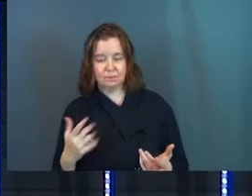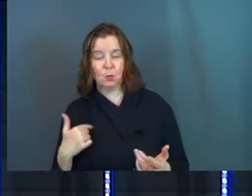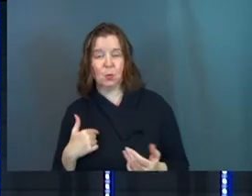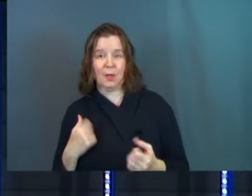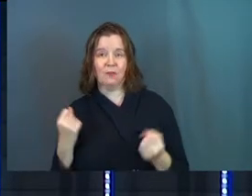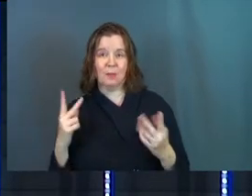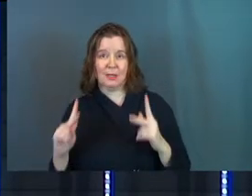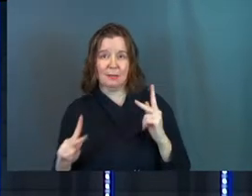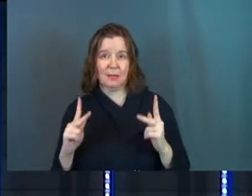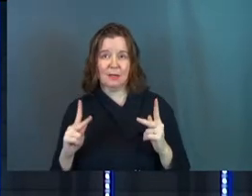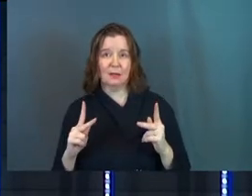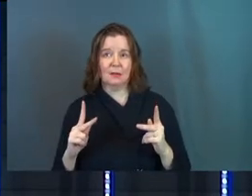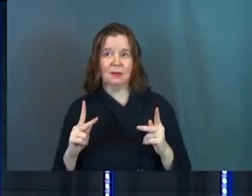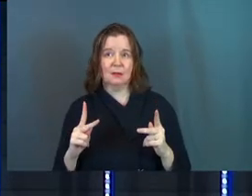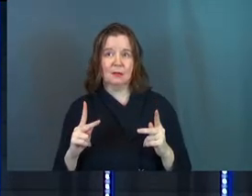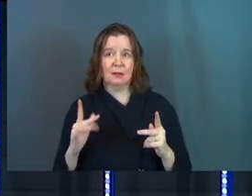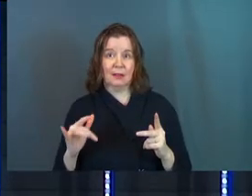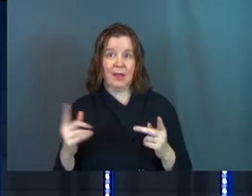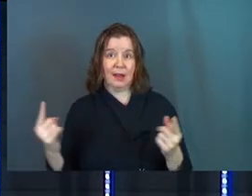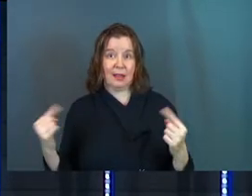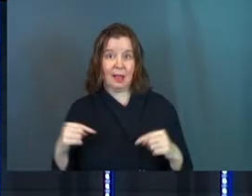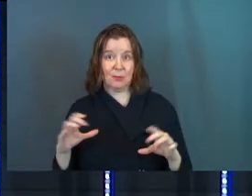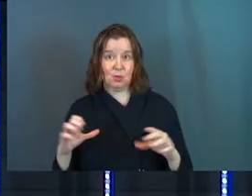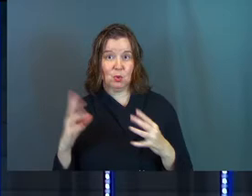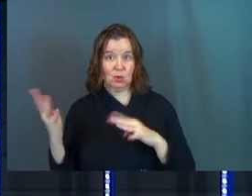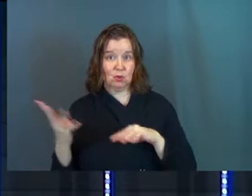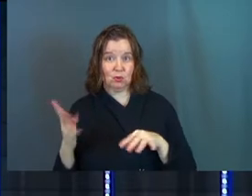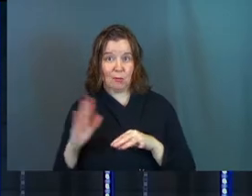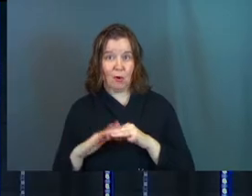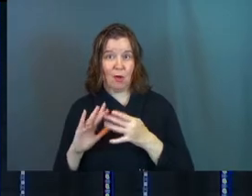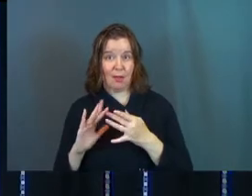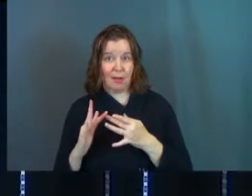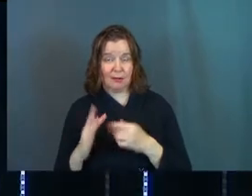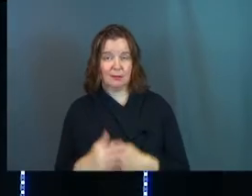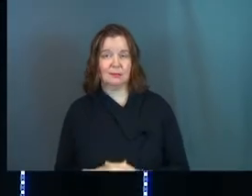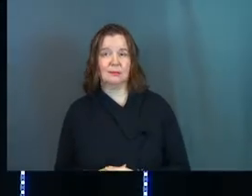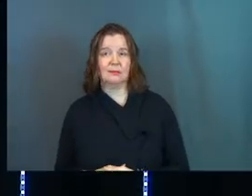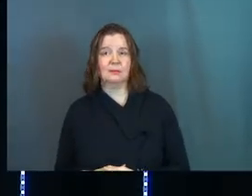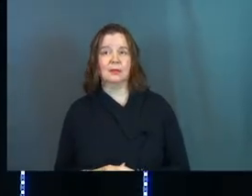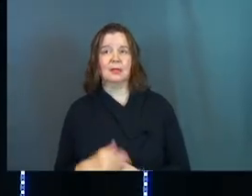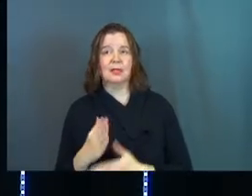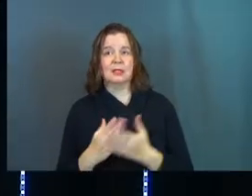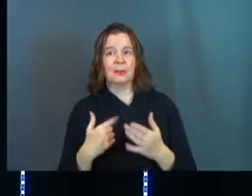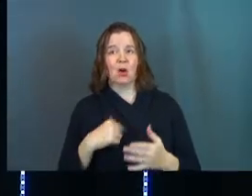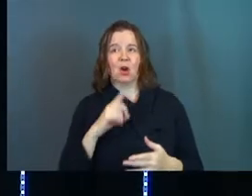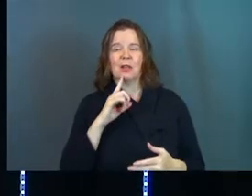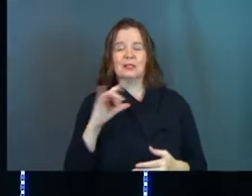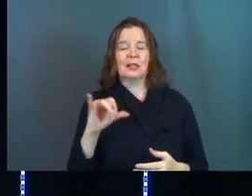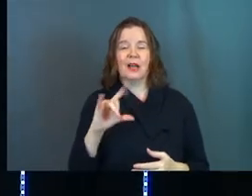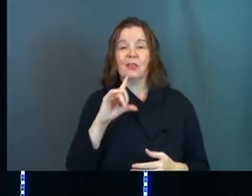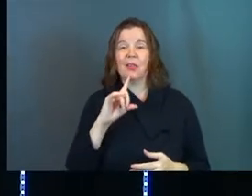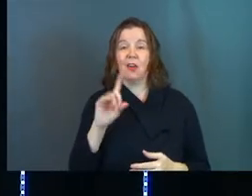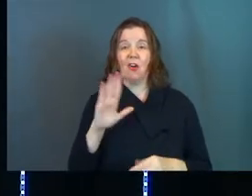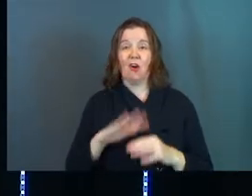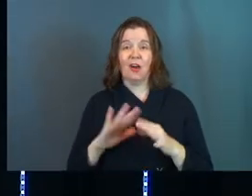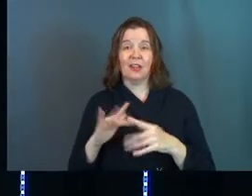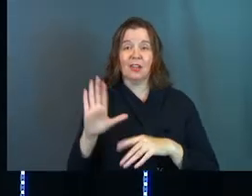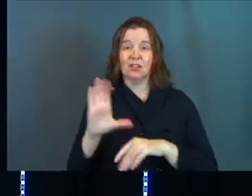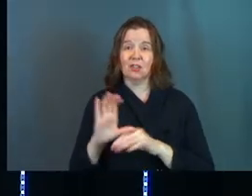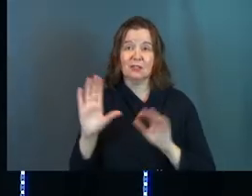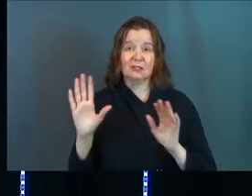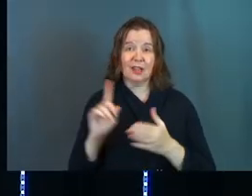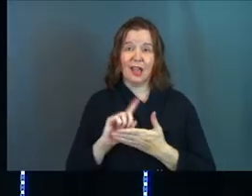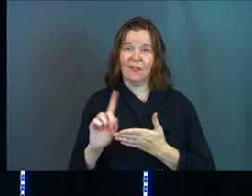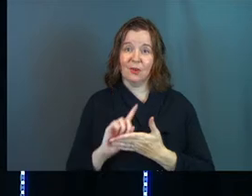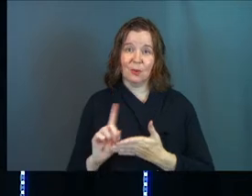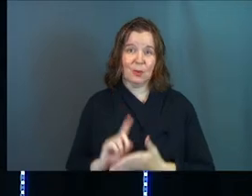we got a whole bunch of folks that come and do the stream online. And some of them are just like, they're our online church every